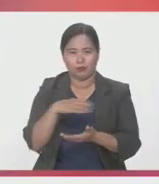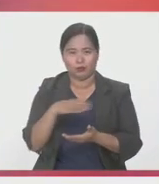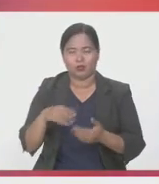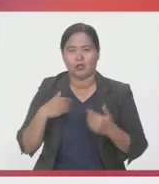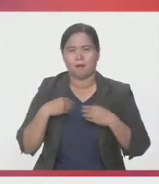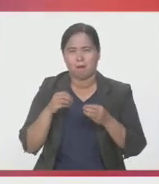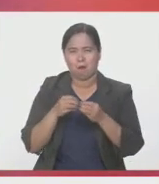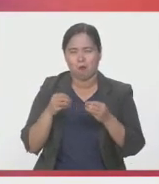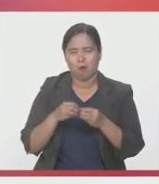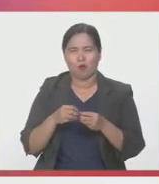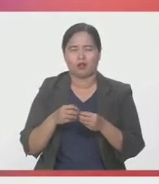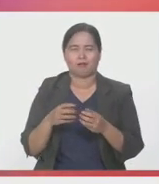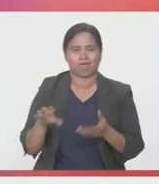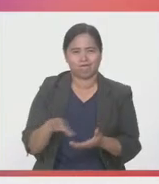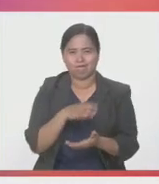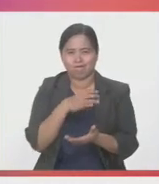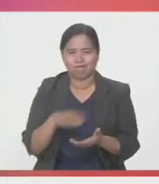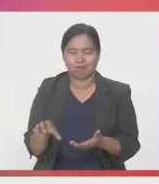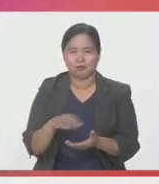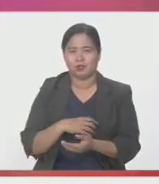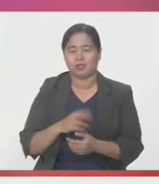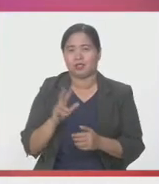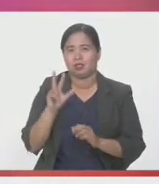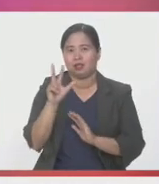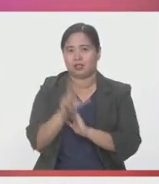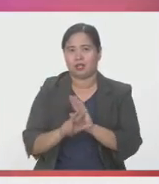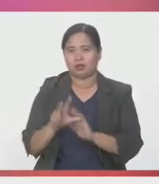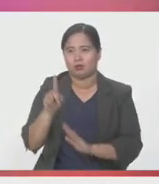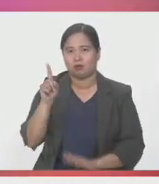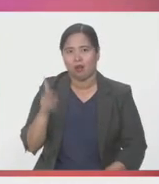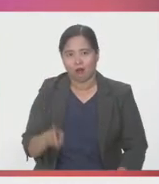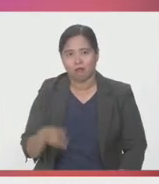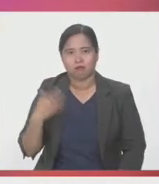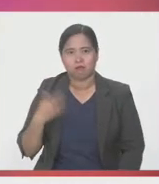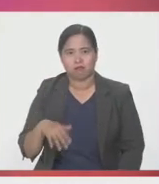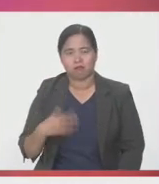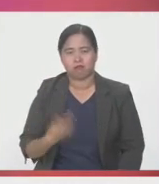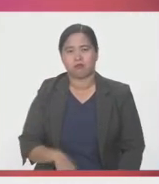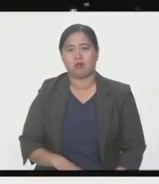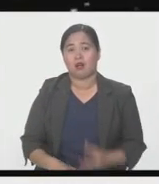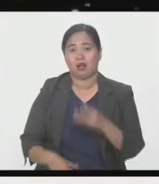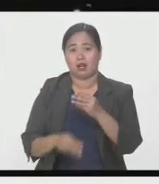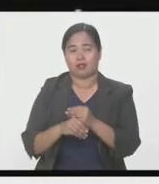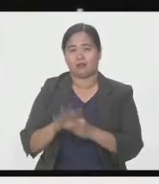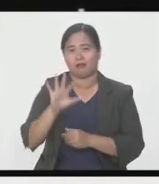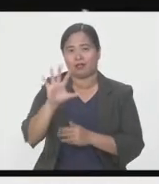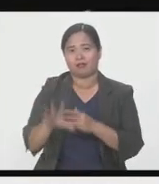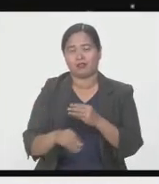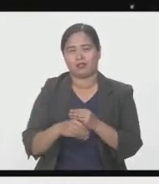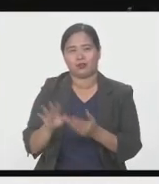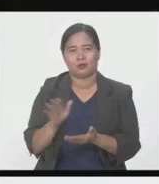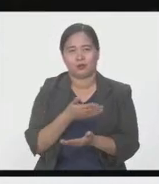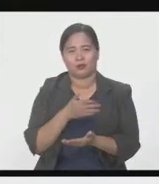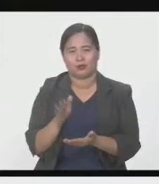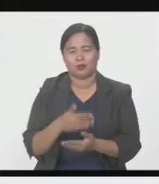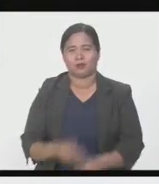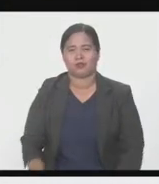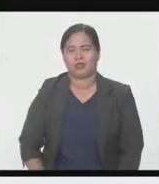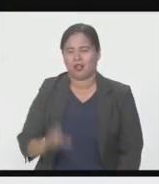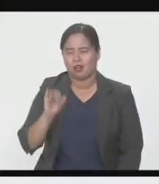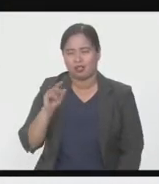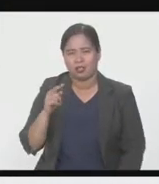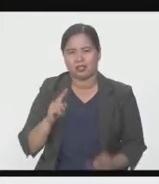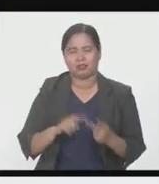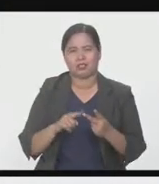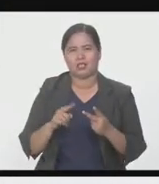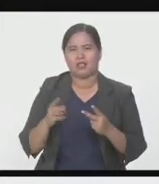the Eras Tour will span at 3.5 hours, including the five bonus songs, which are Cardigan, Death by a